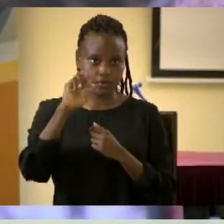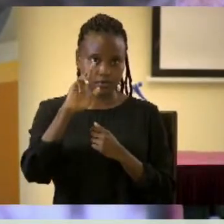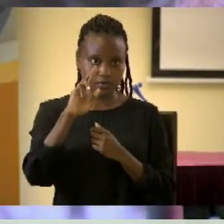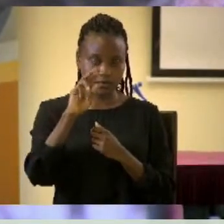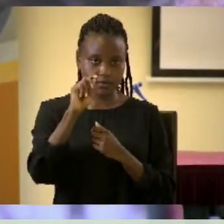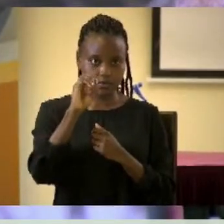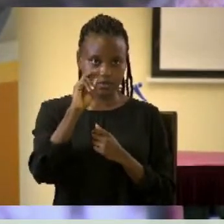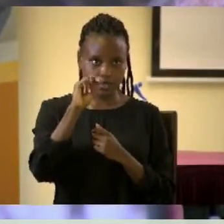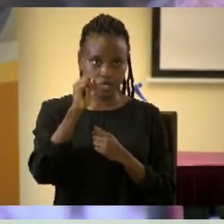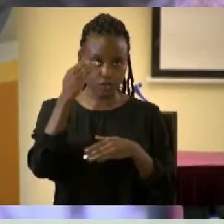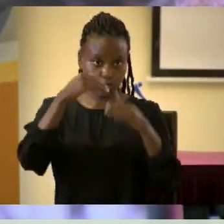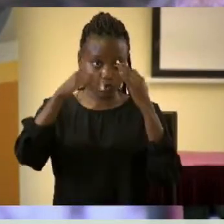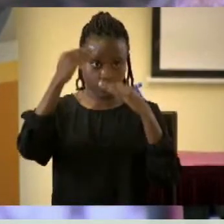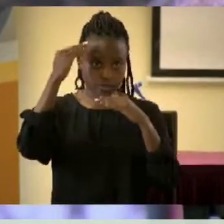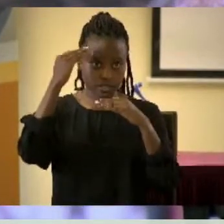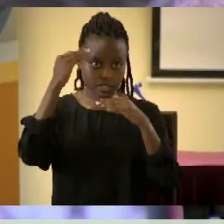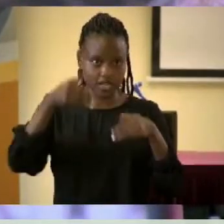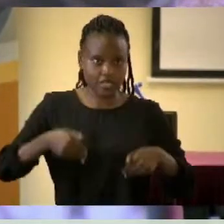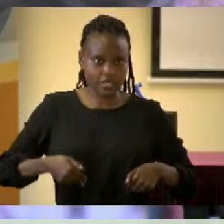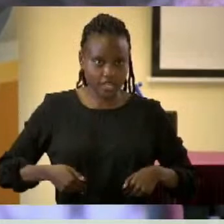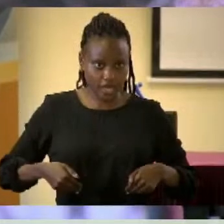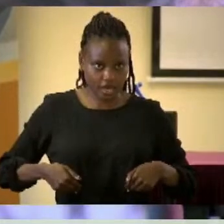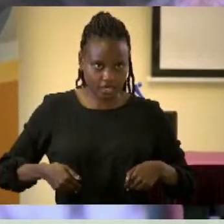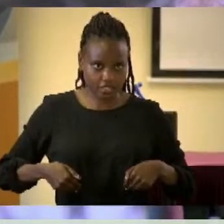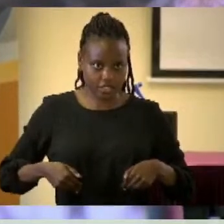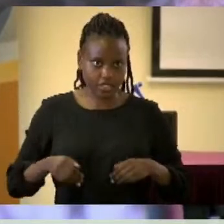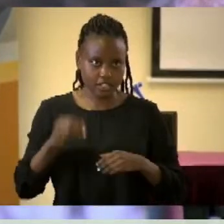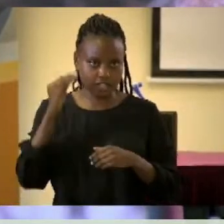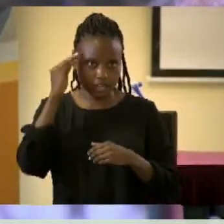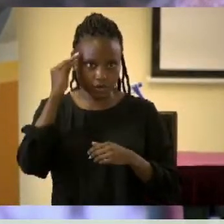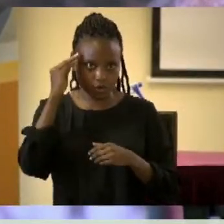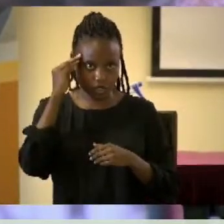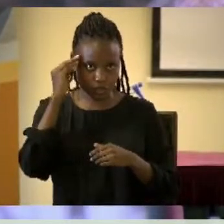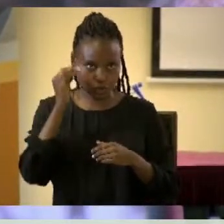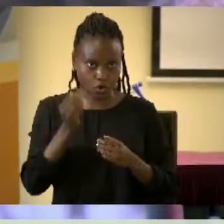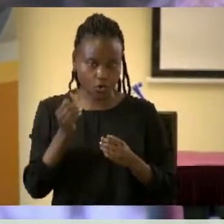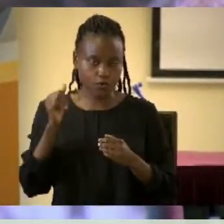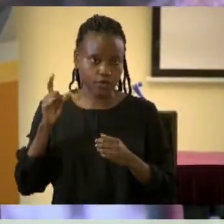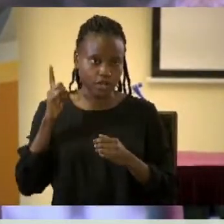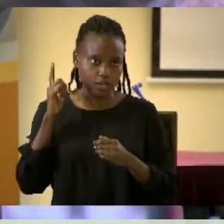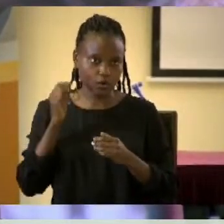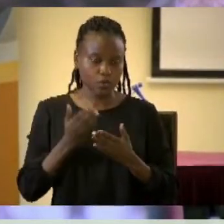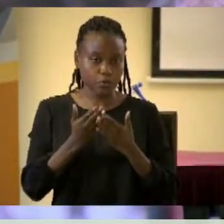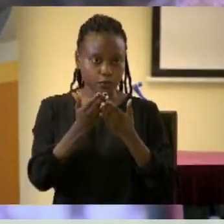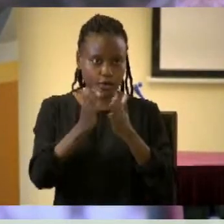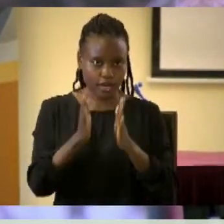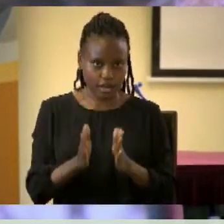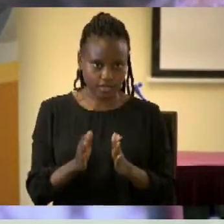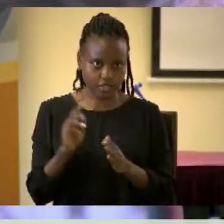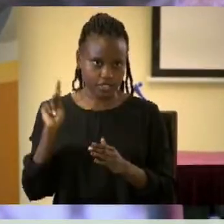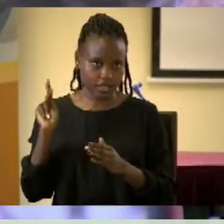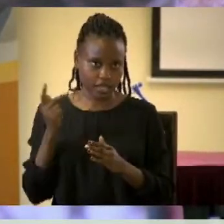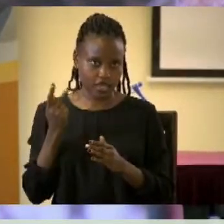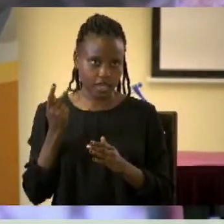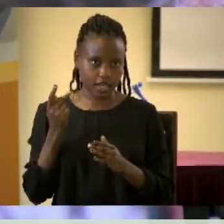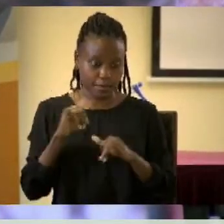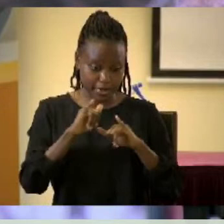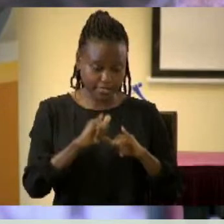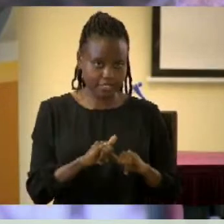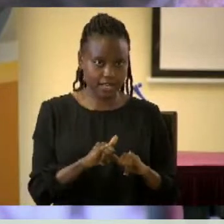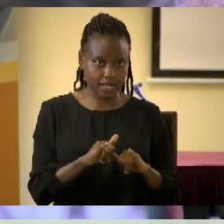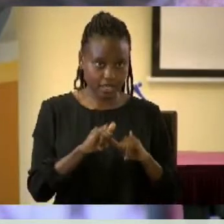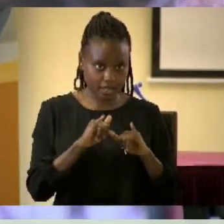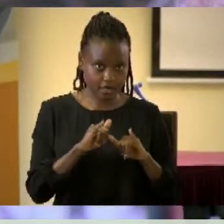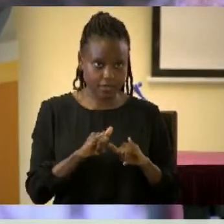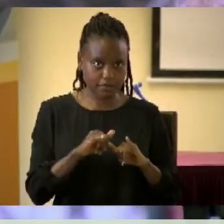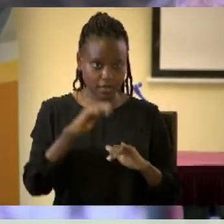entrant into the field of legal education providers in Kenya, and by staying this innovative path and remaining